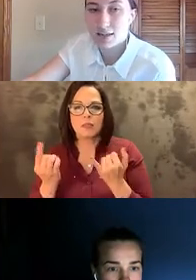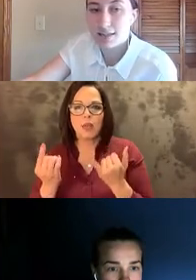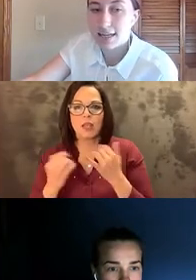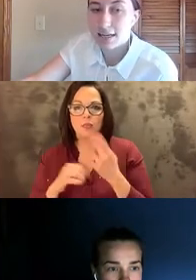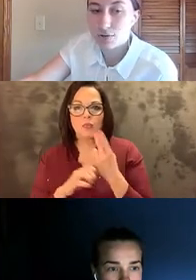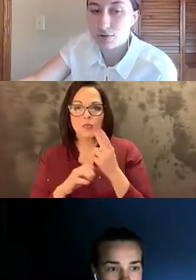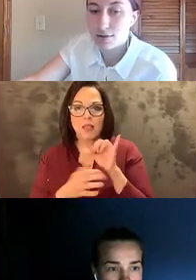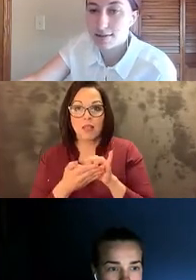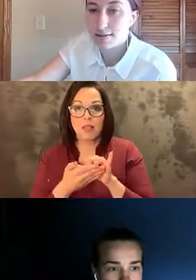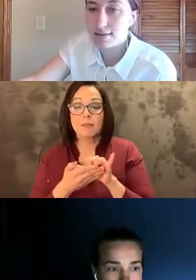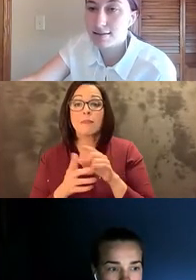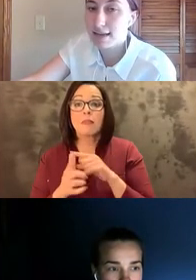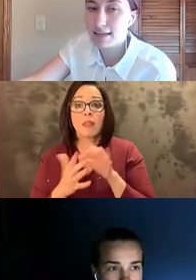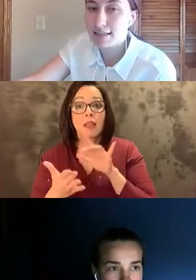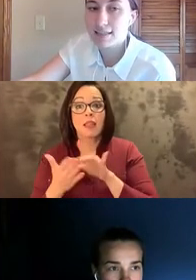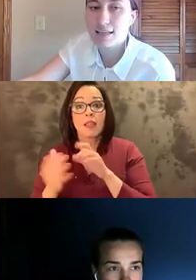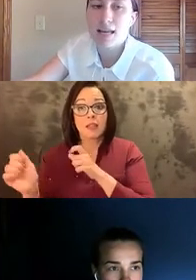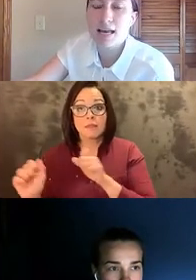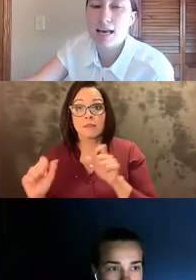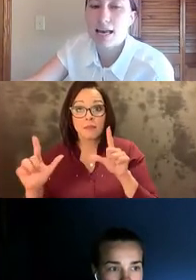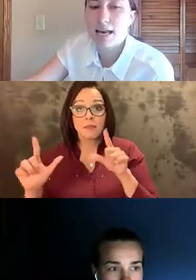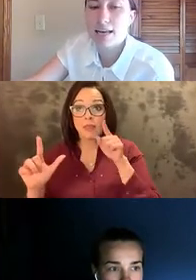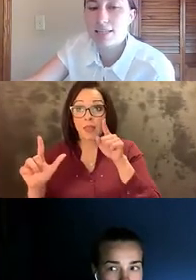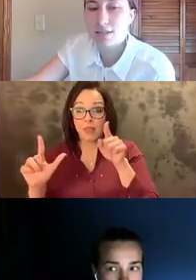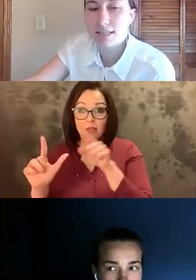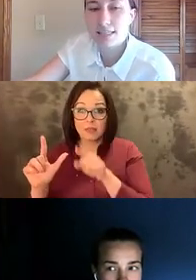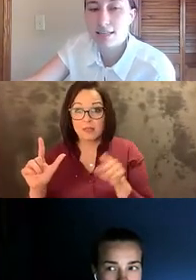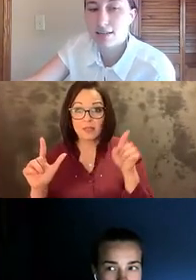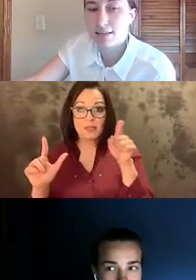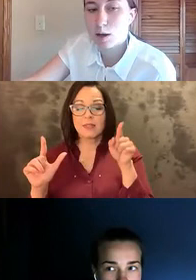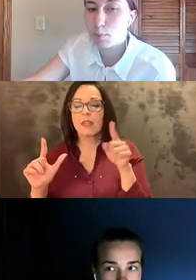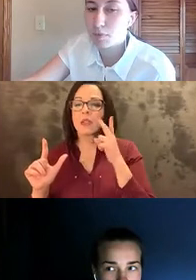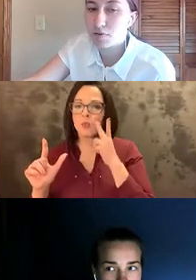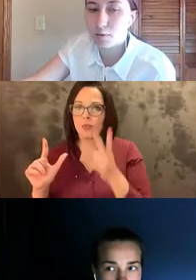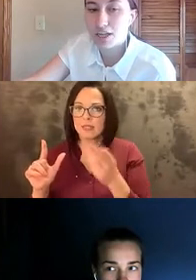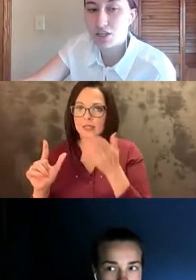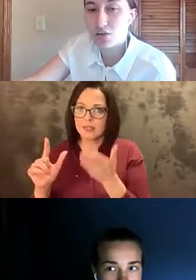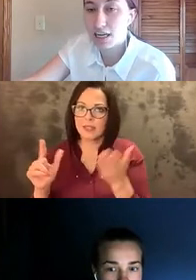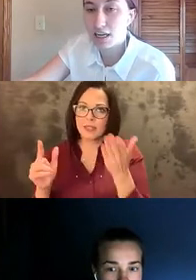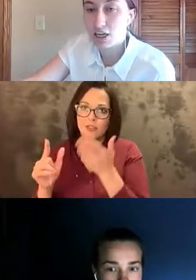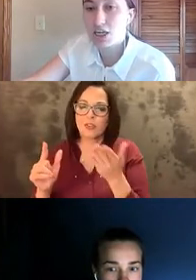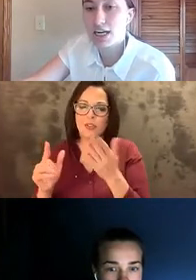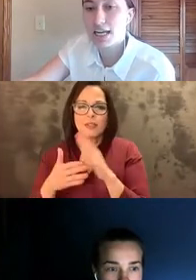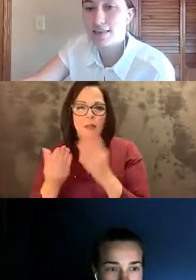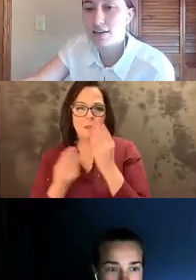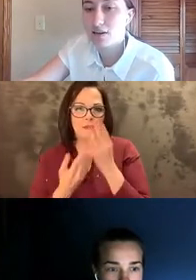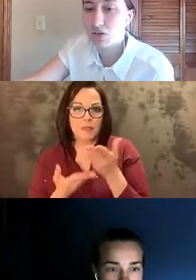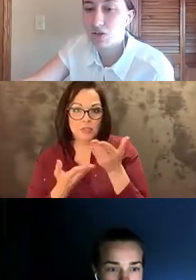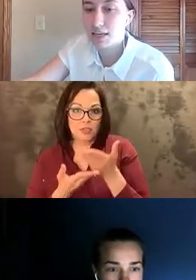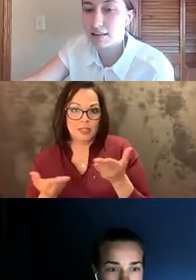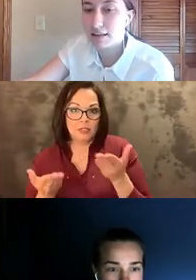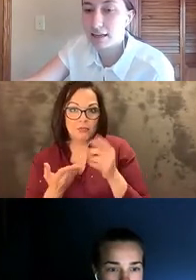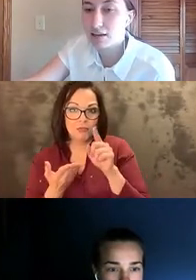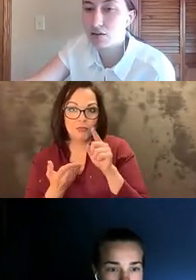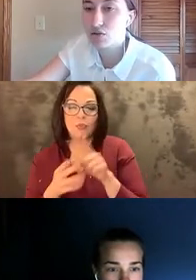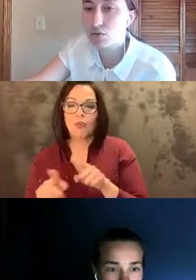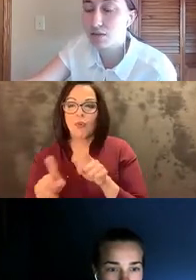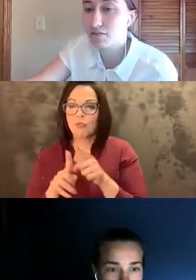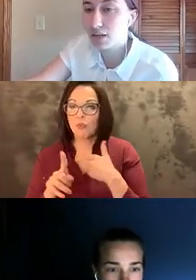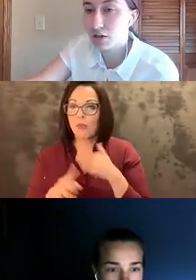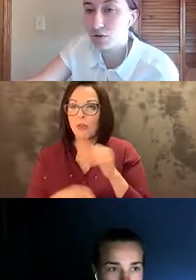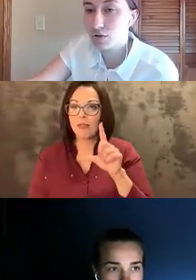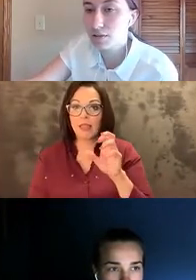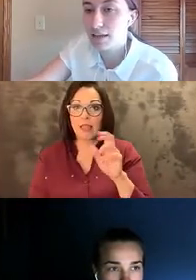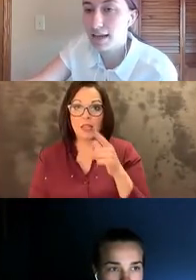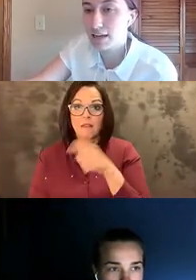on it, it's going to take you to this site. And as you can see, there's some information right here. And there's also that link to